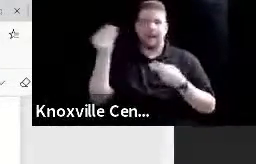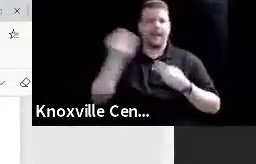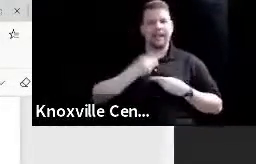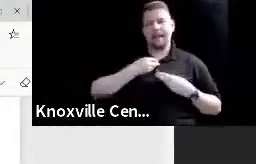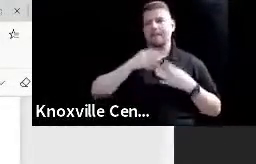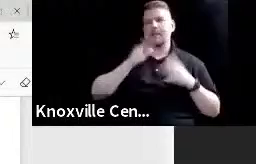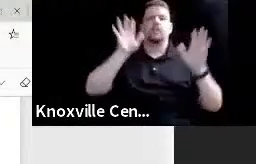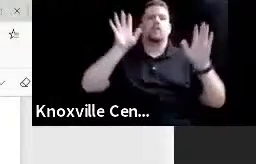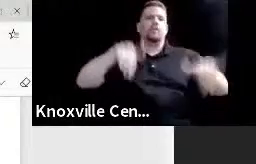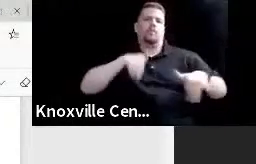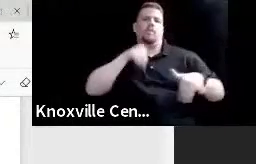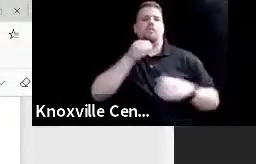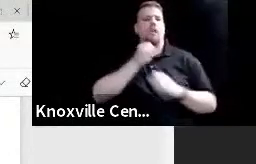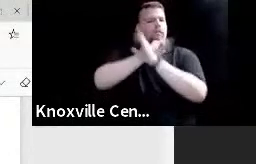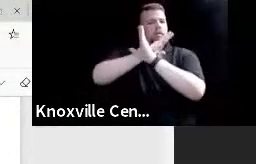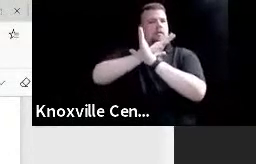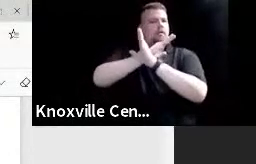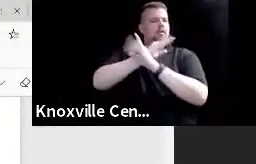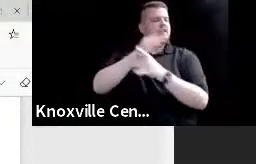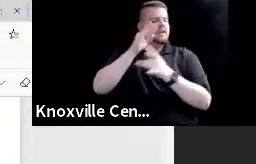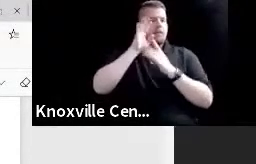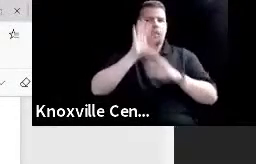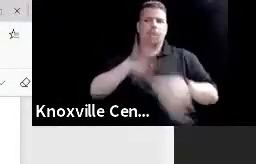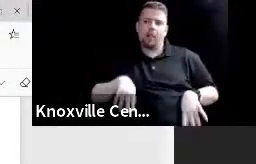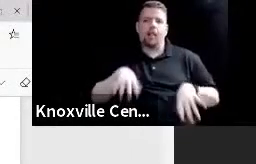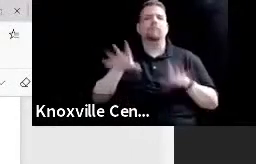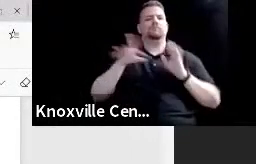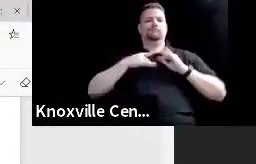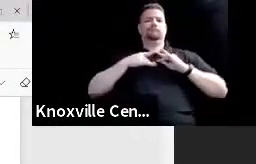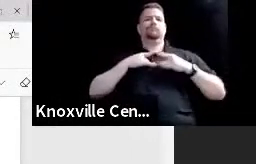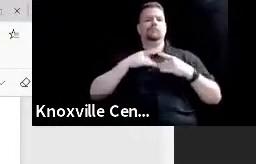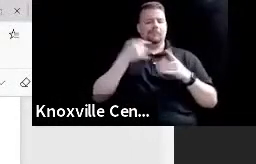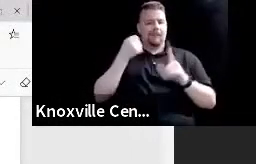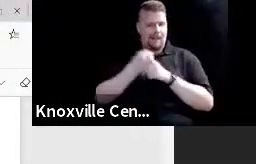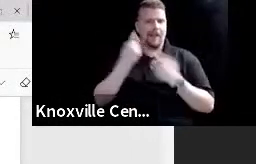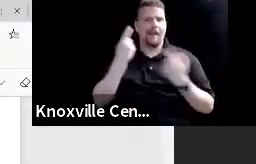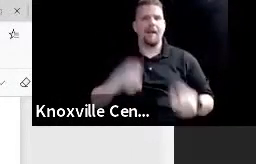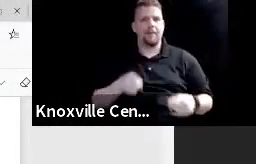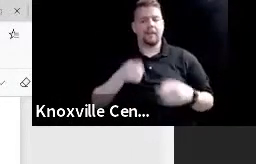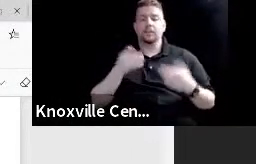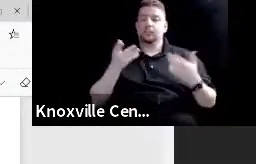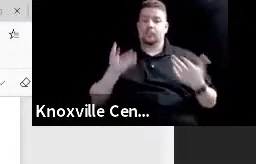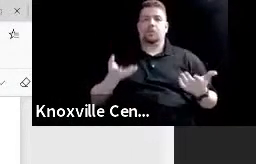drop their guard. And in this season of,